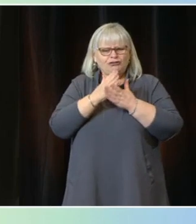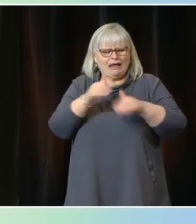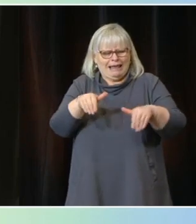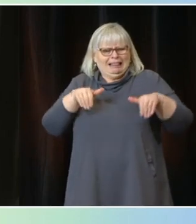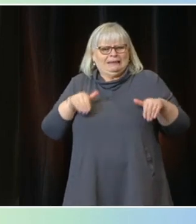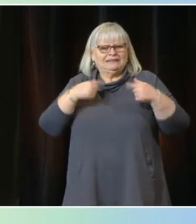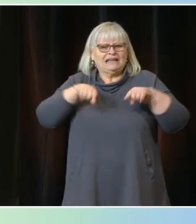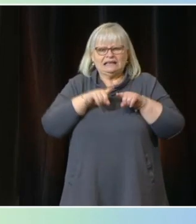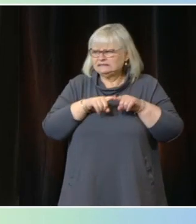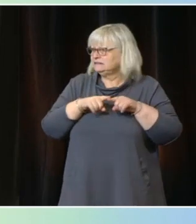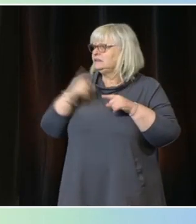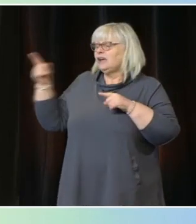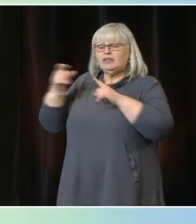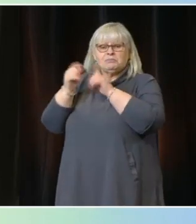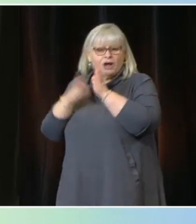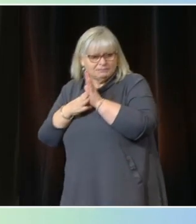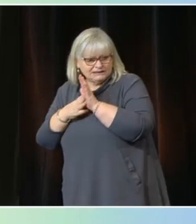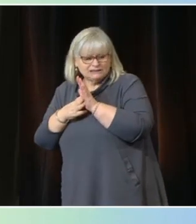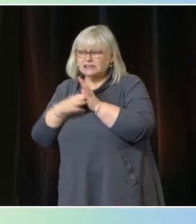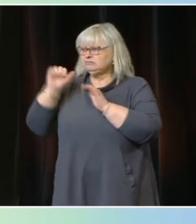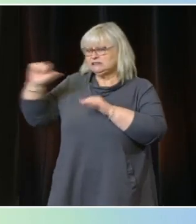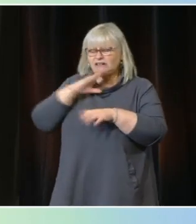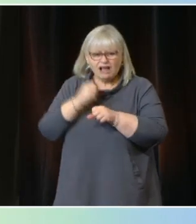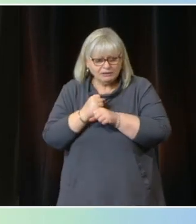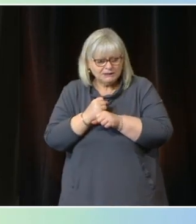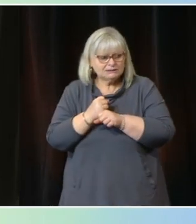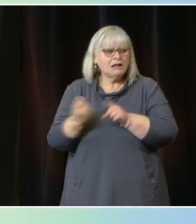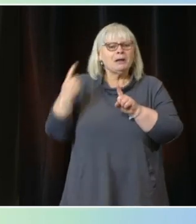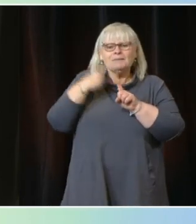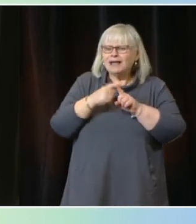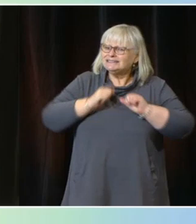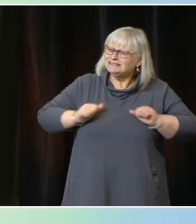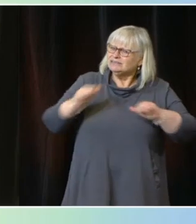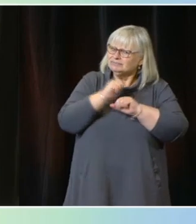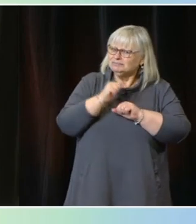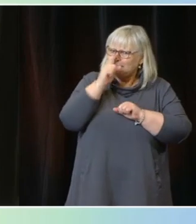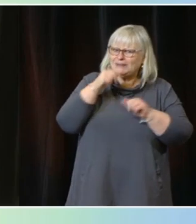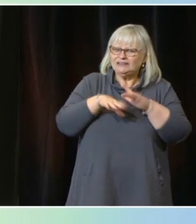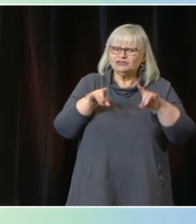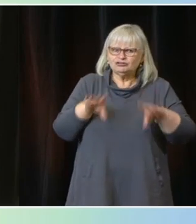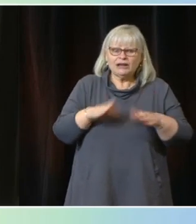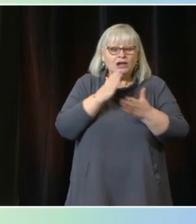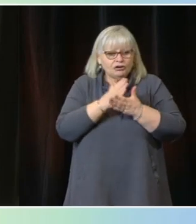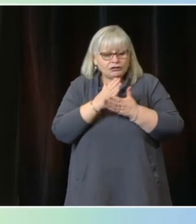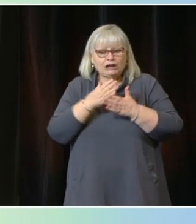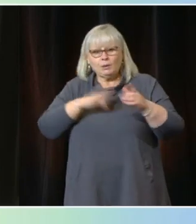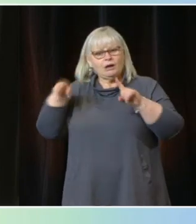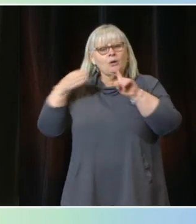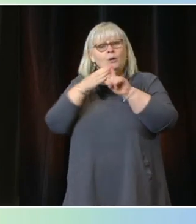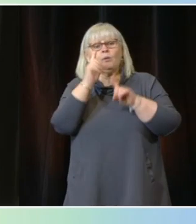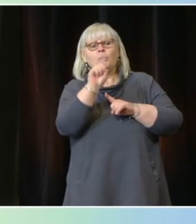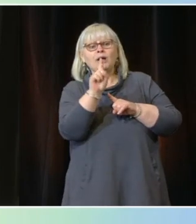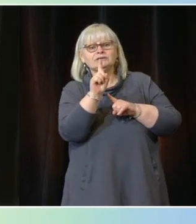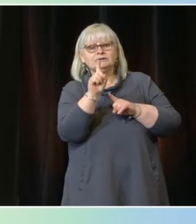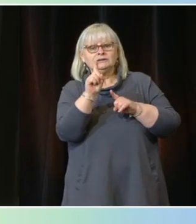this prime minister and his government and I think at its core our country is all about one thing